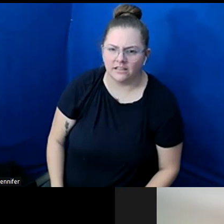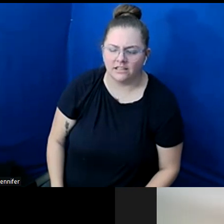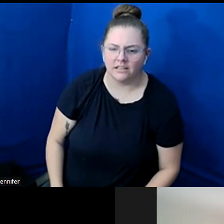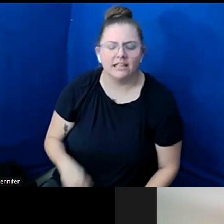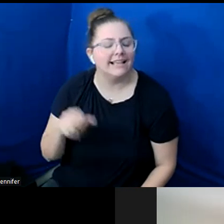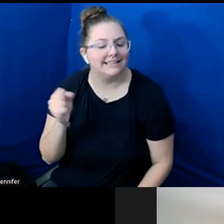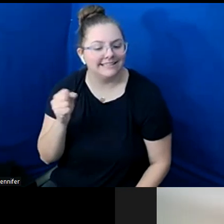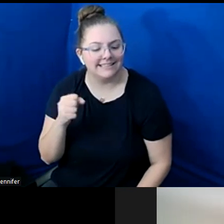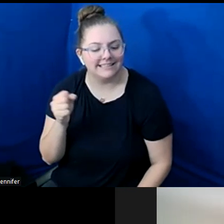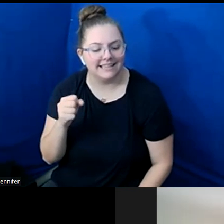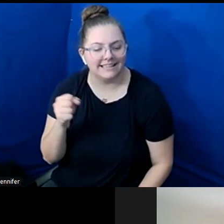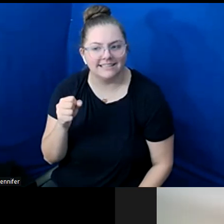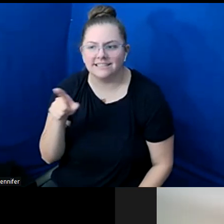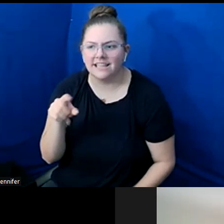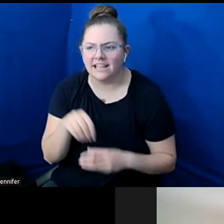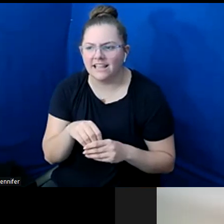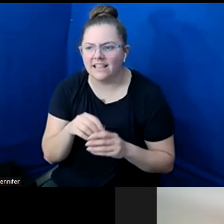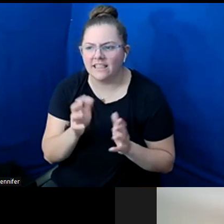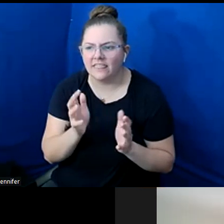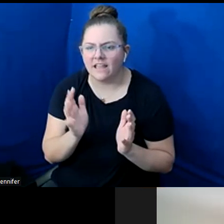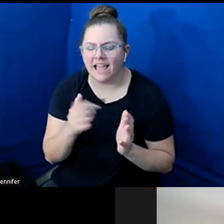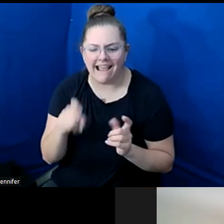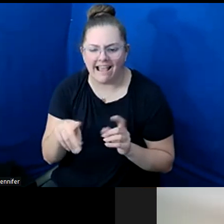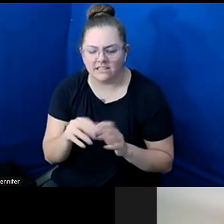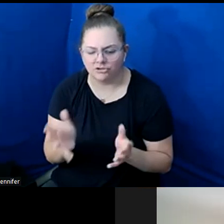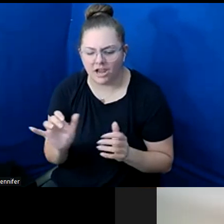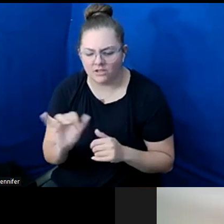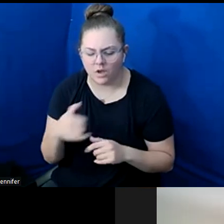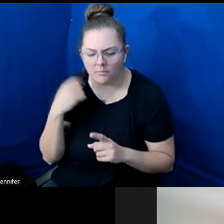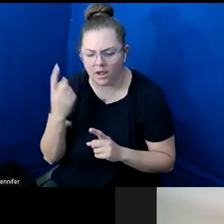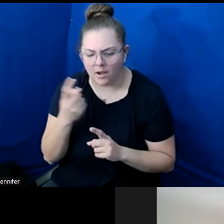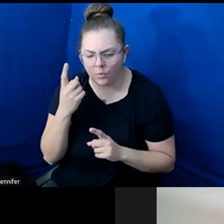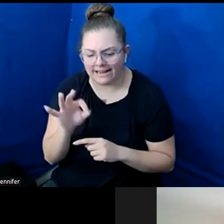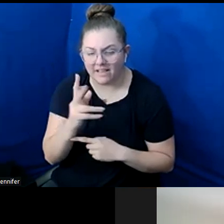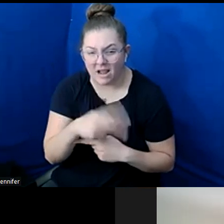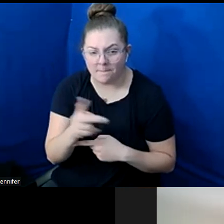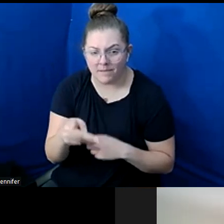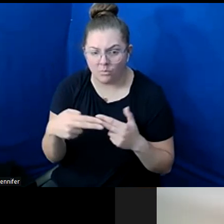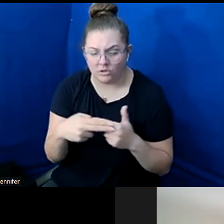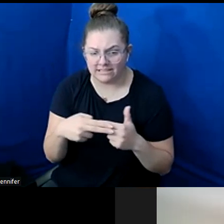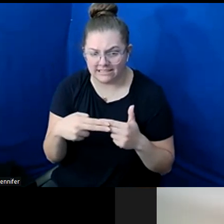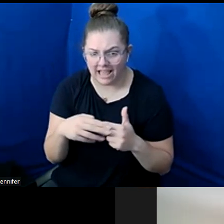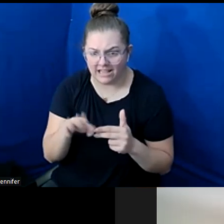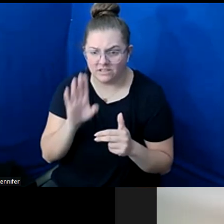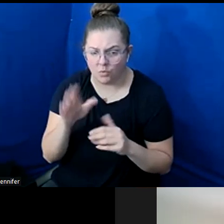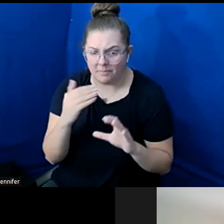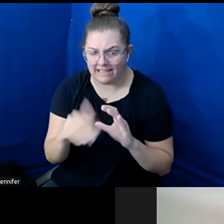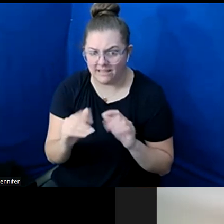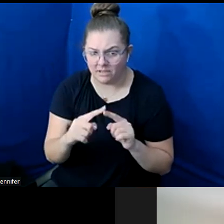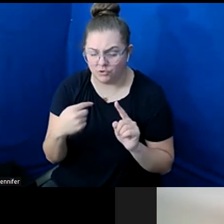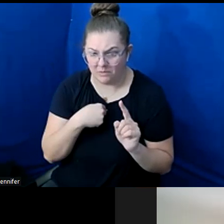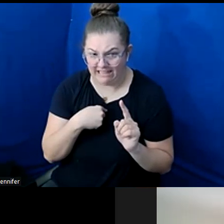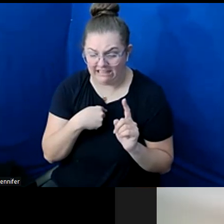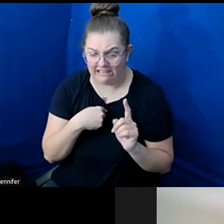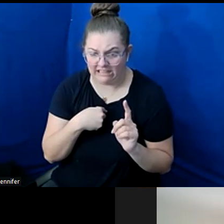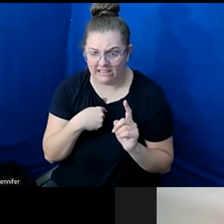I'm in the chat as well. I'm wondering if the PowerPoint slides are gonna be emailed to me because